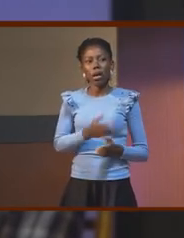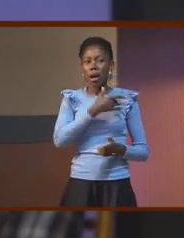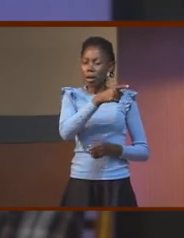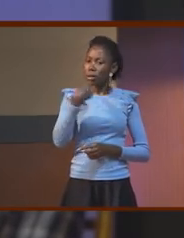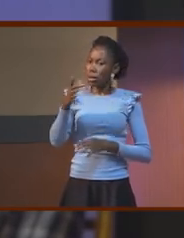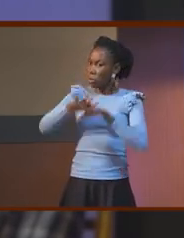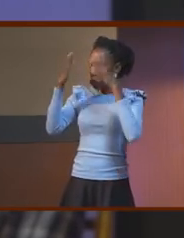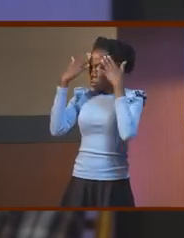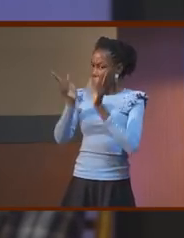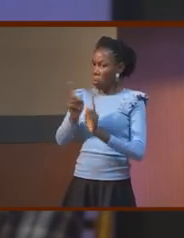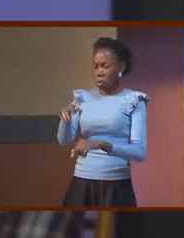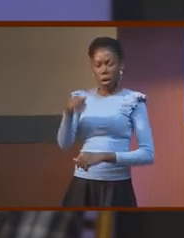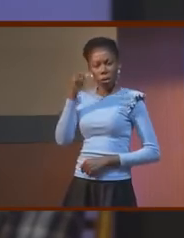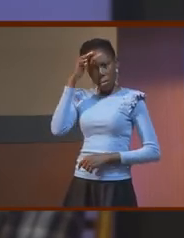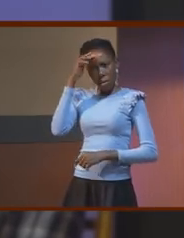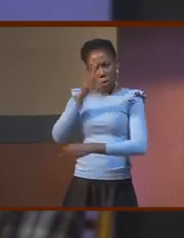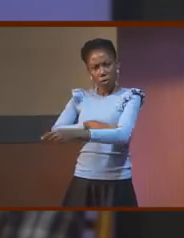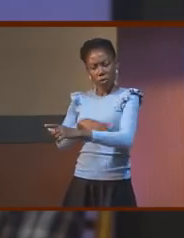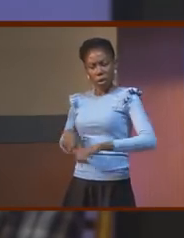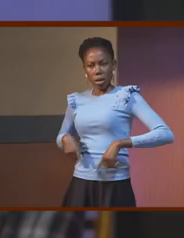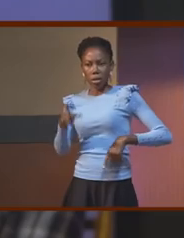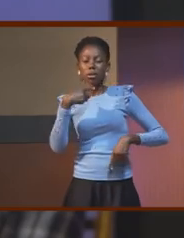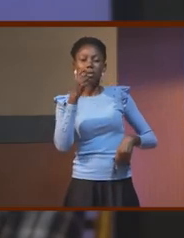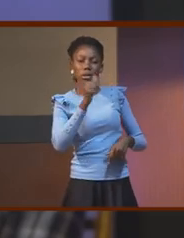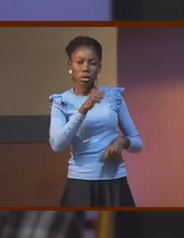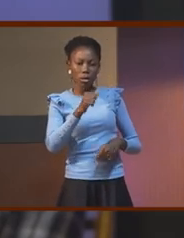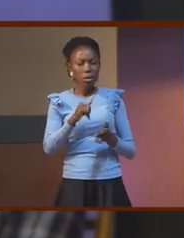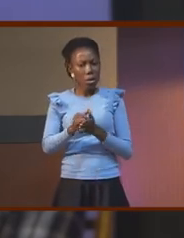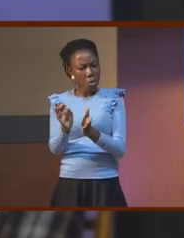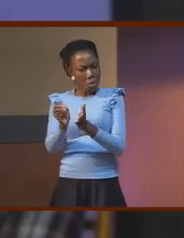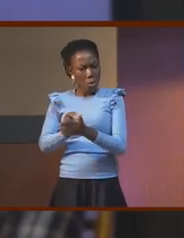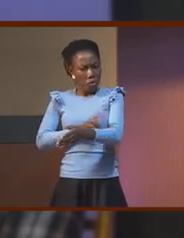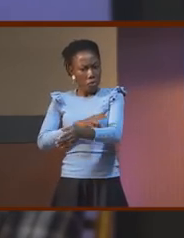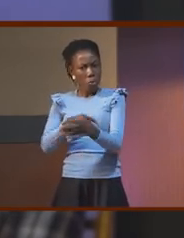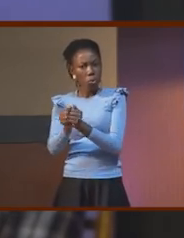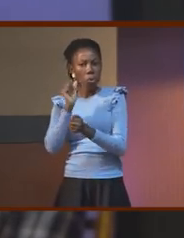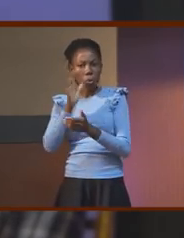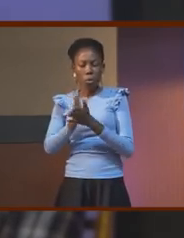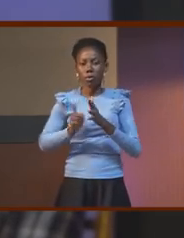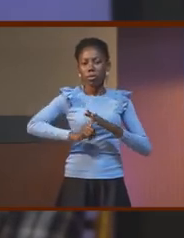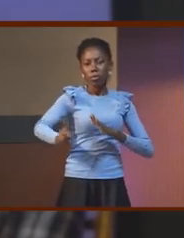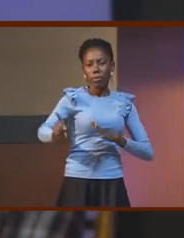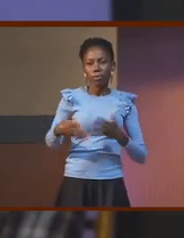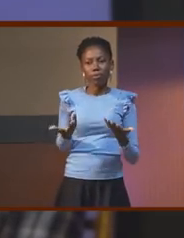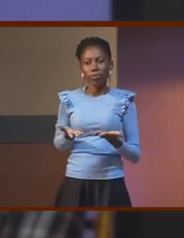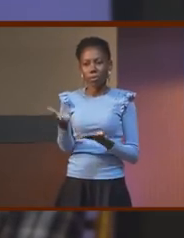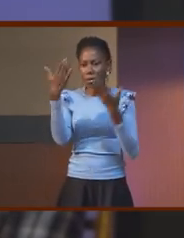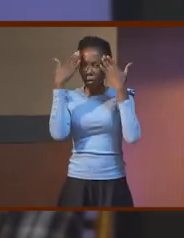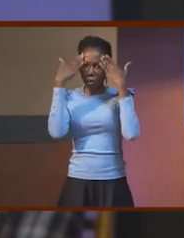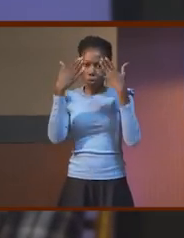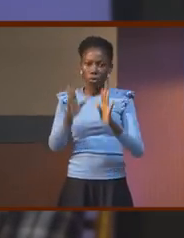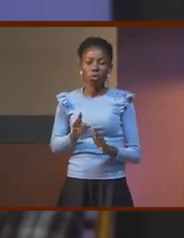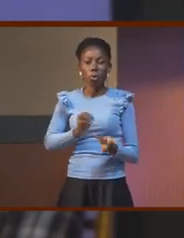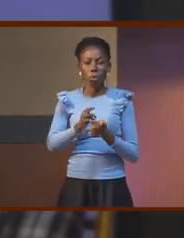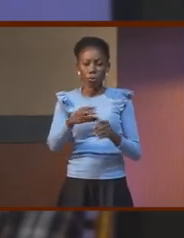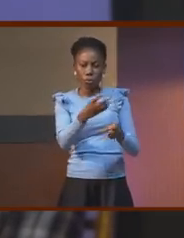where he lives right now? I don't know where he is. He packed out. Even his wife, nowhere to be found. And we could not get